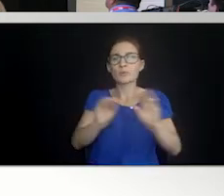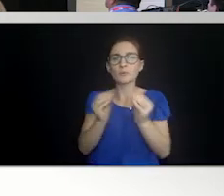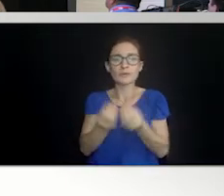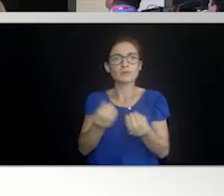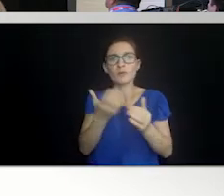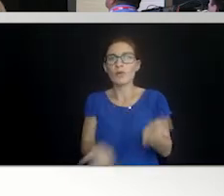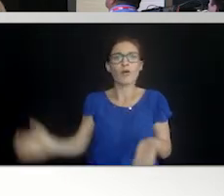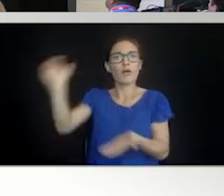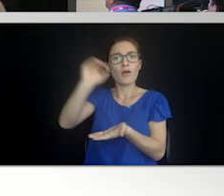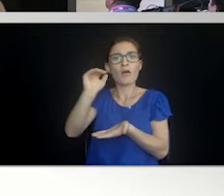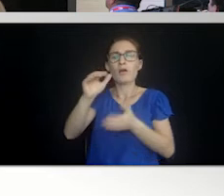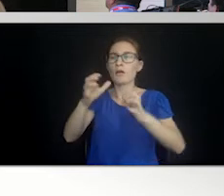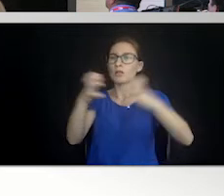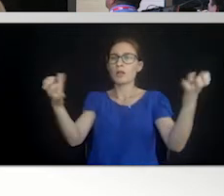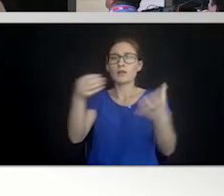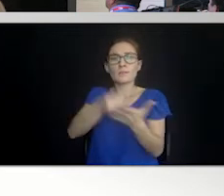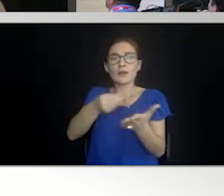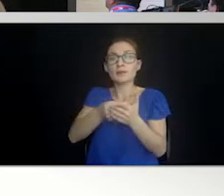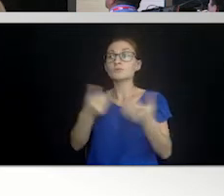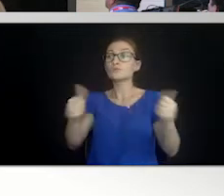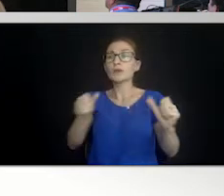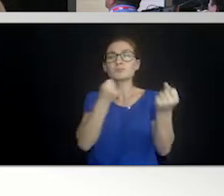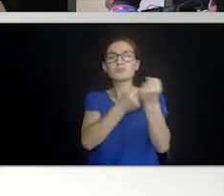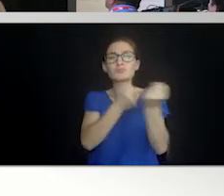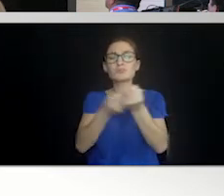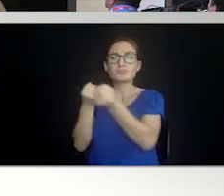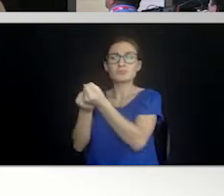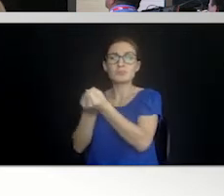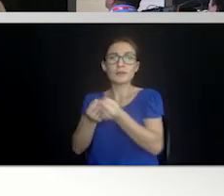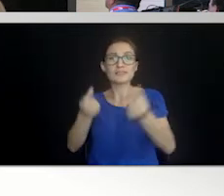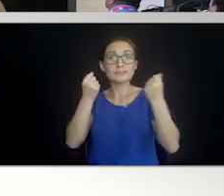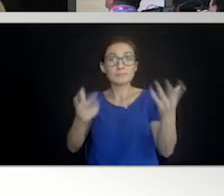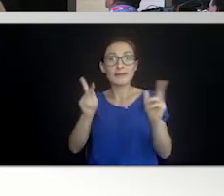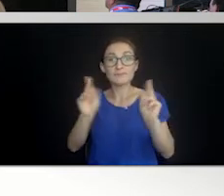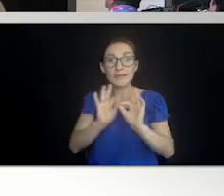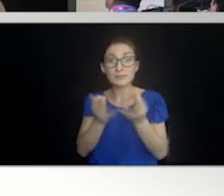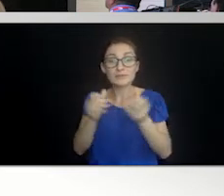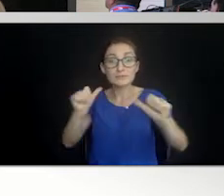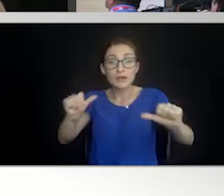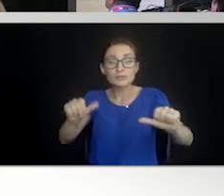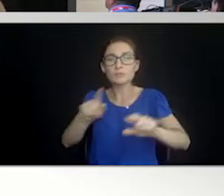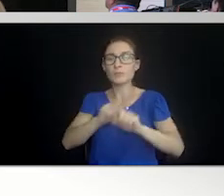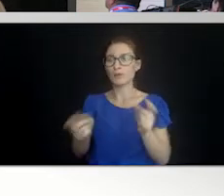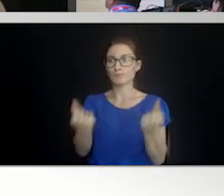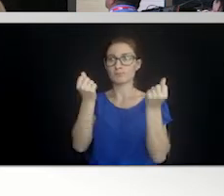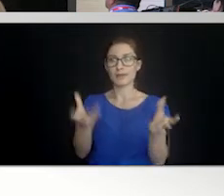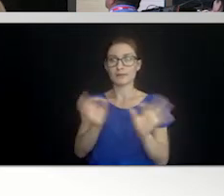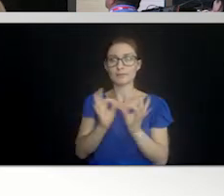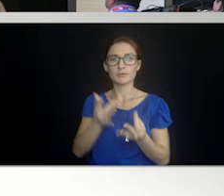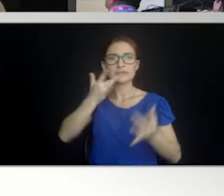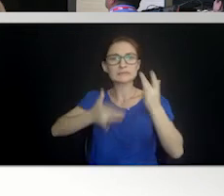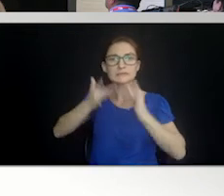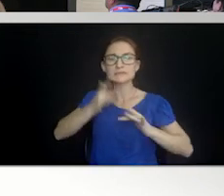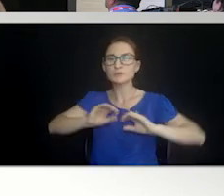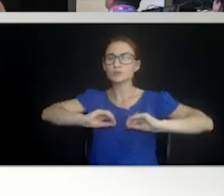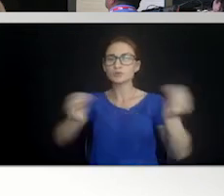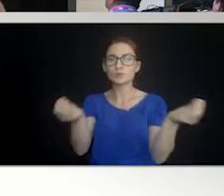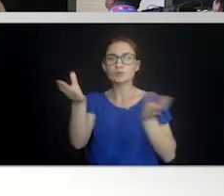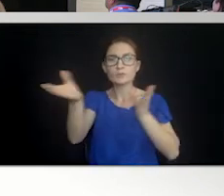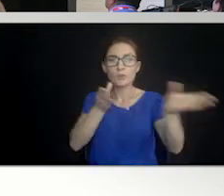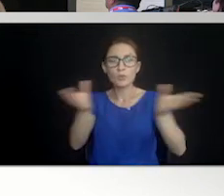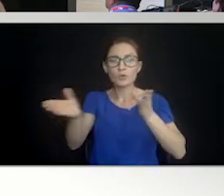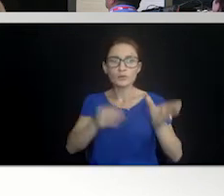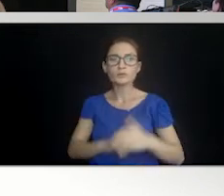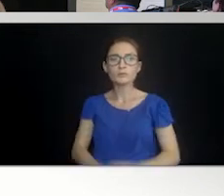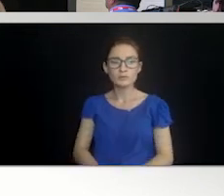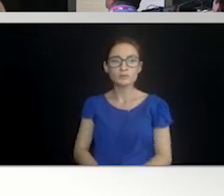they both try to help as many people as possible, there are still far too many families in need and far too many walks and golf outings to pay for